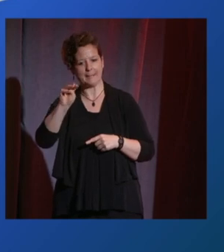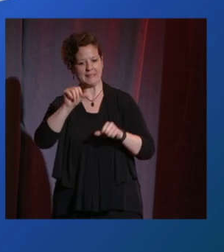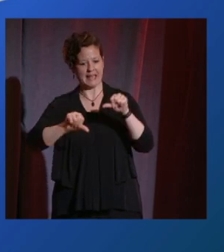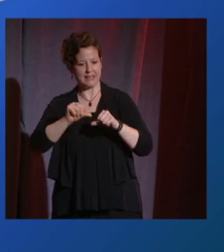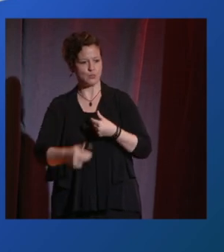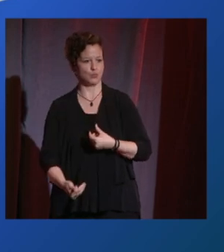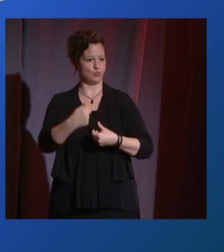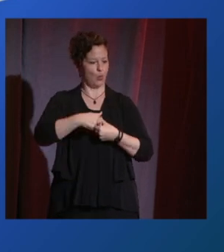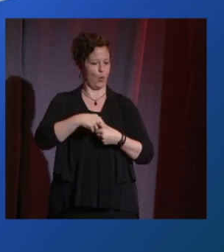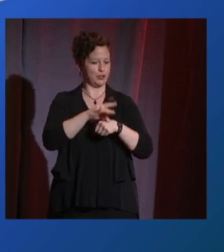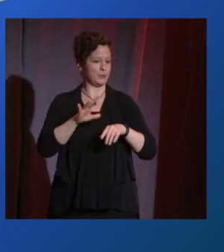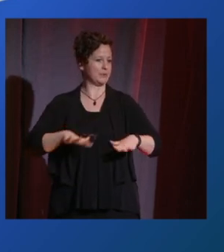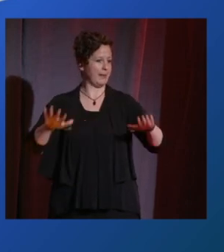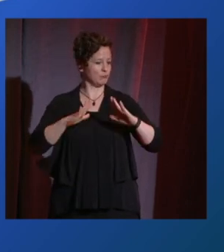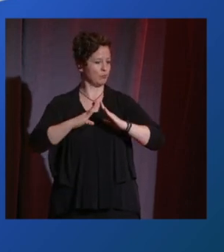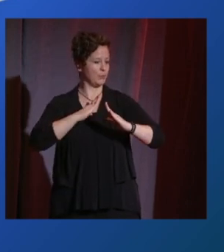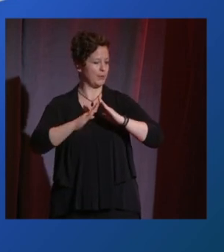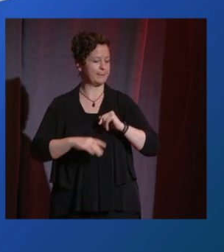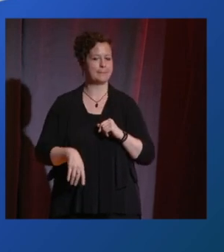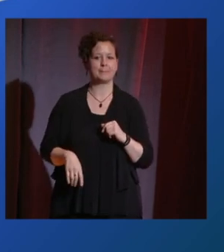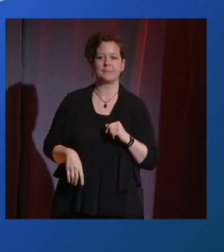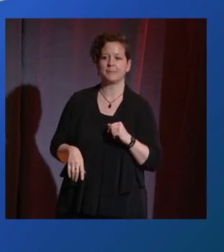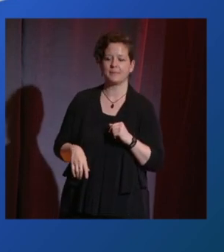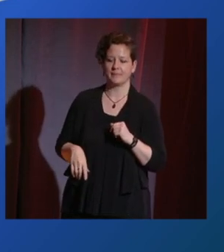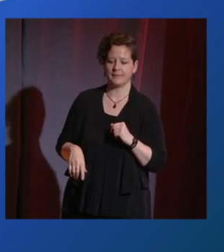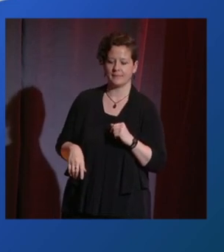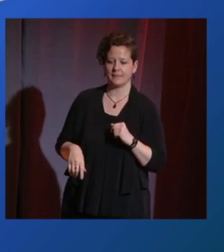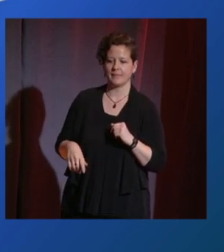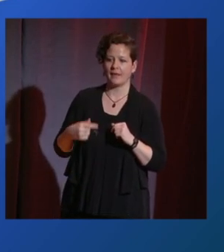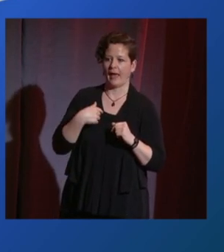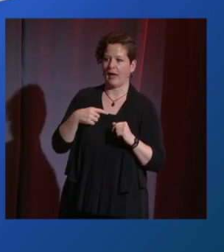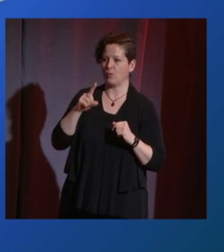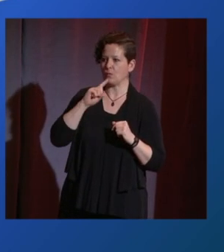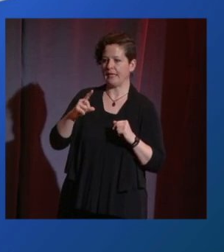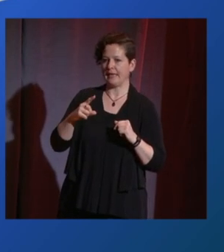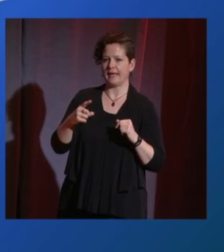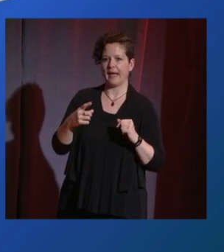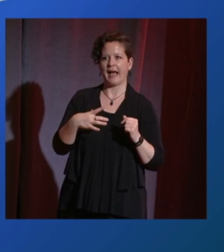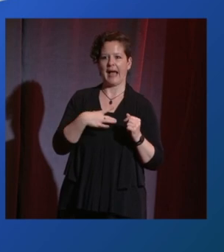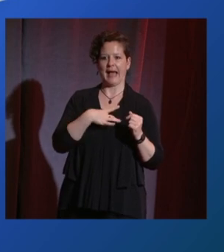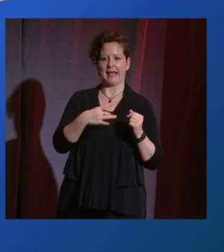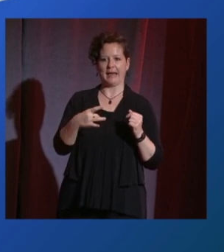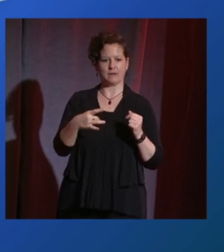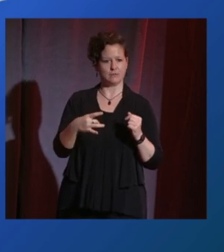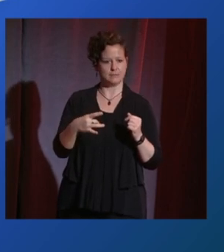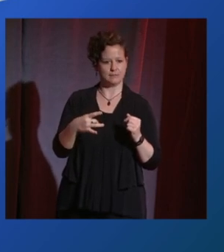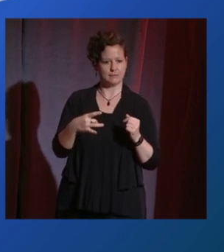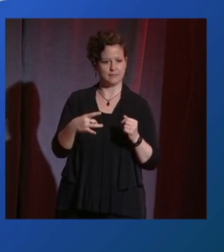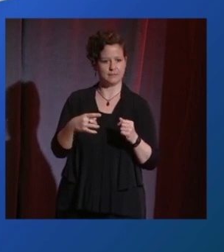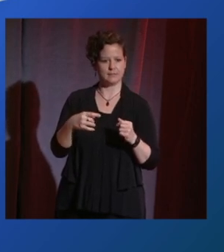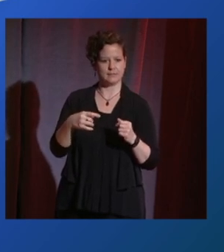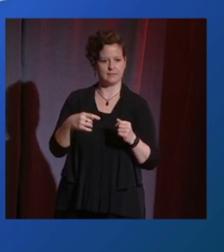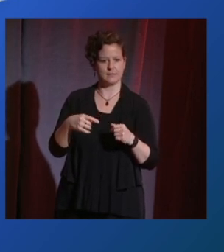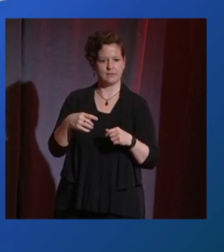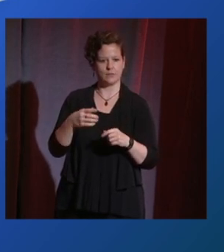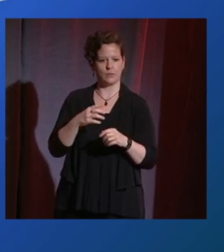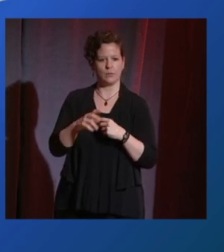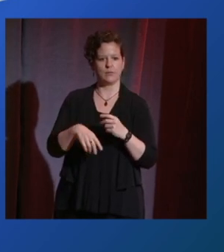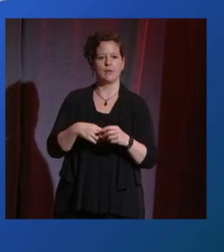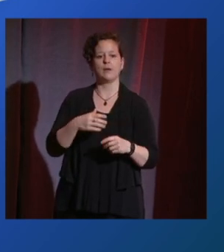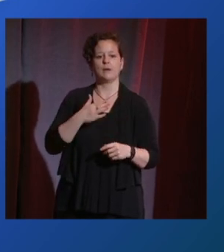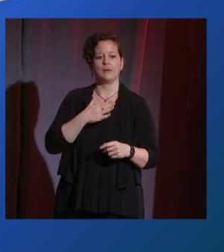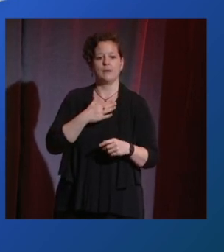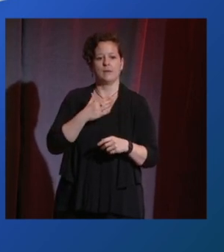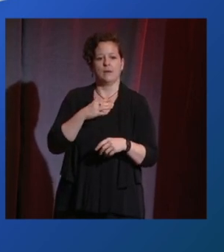community yeah I really like this question because it is my flavor of geospatial as I will call it um I